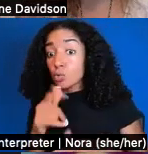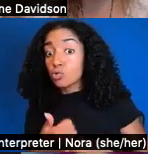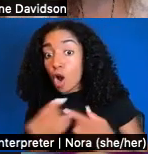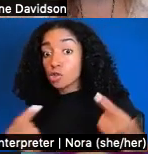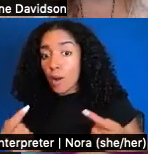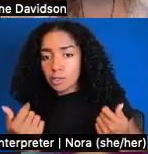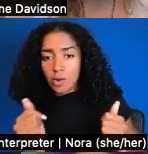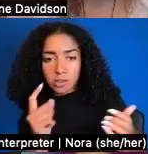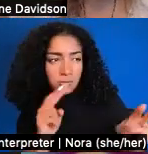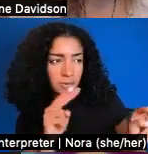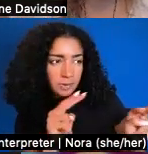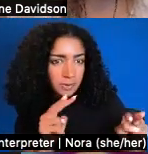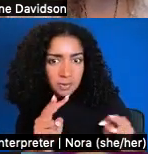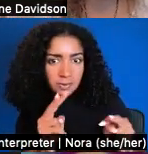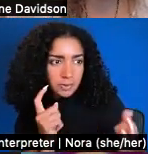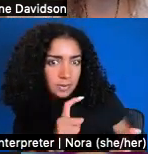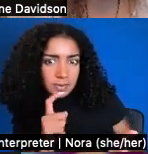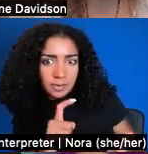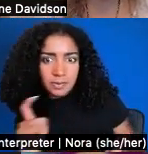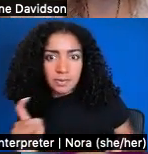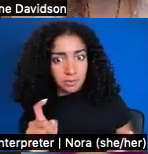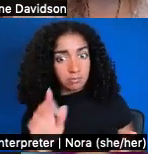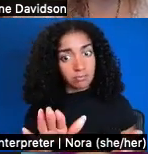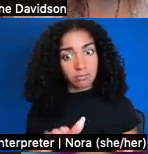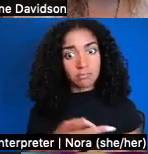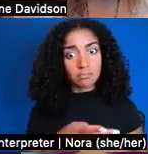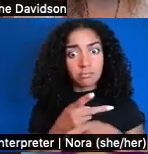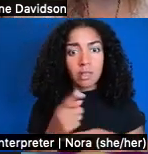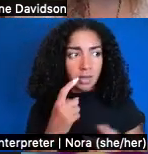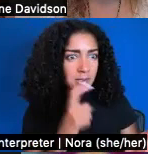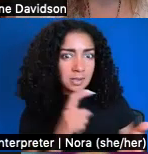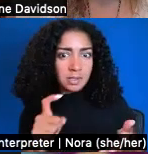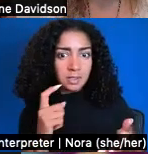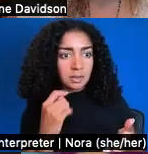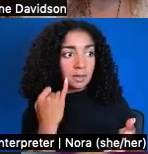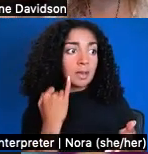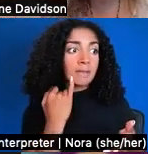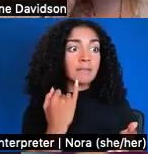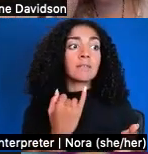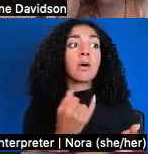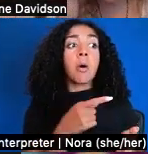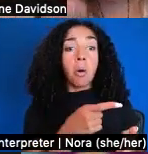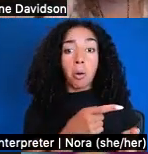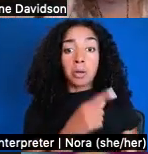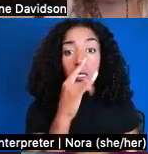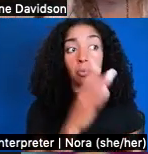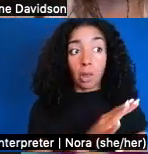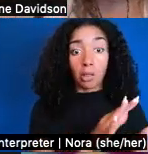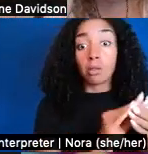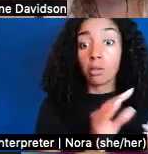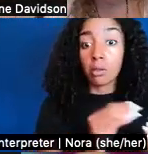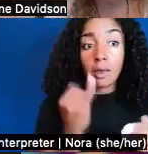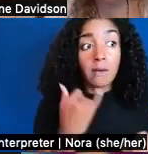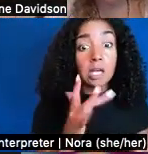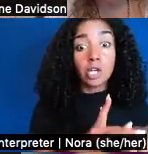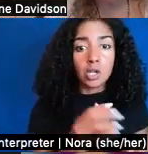Mark my words, they're looking for those social cues of whether somebody's going to say something or not, okay?